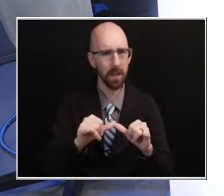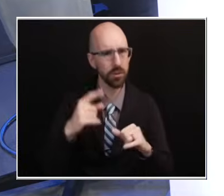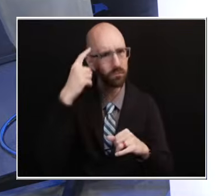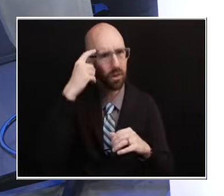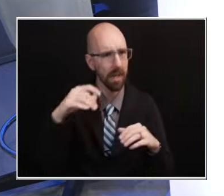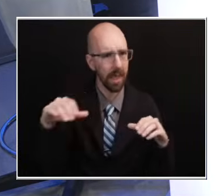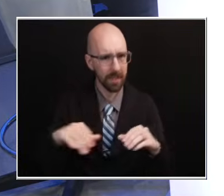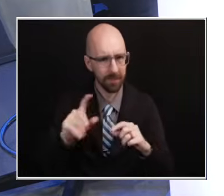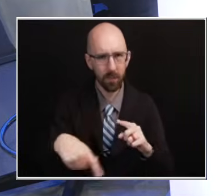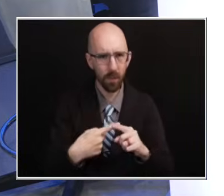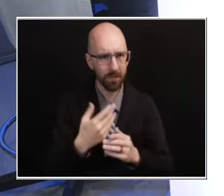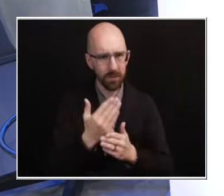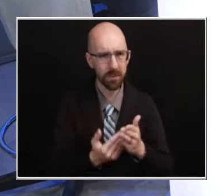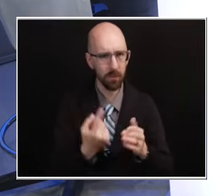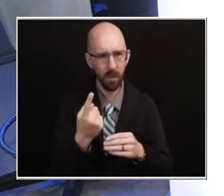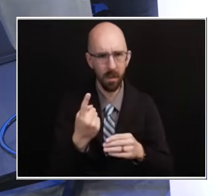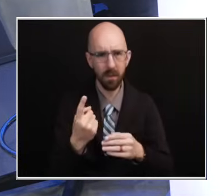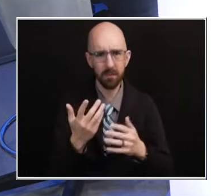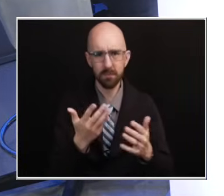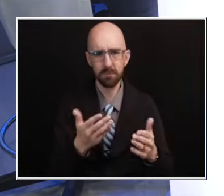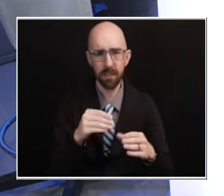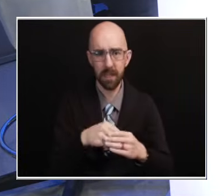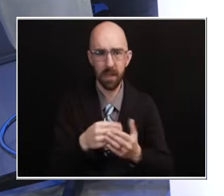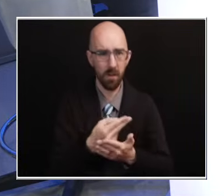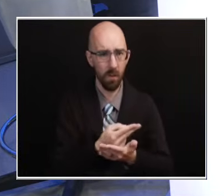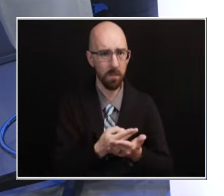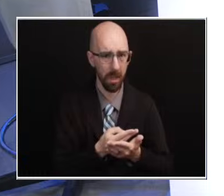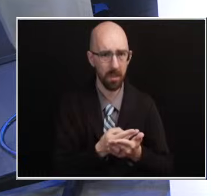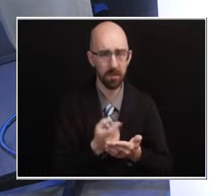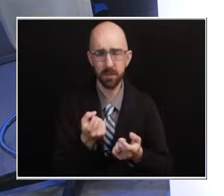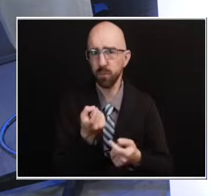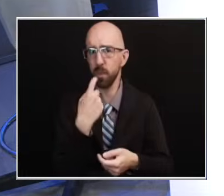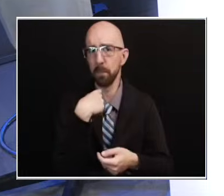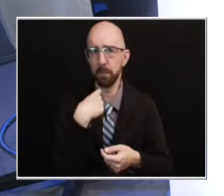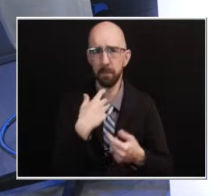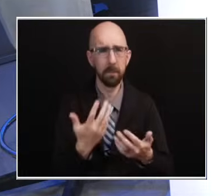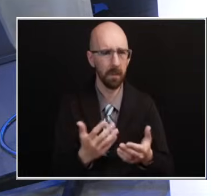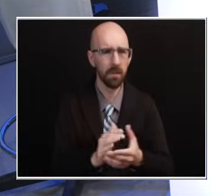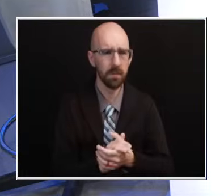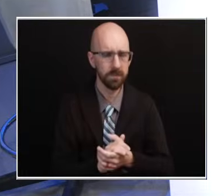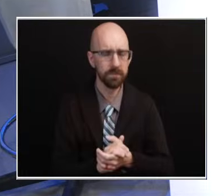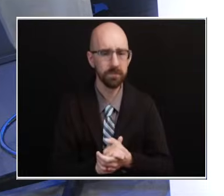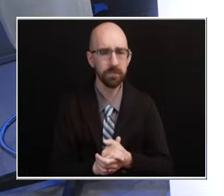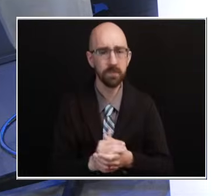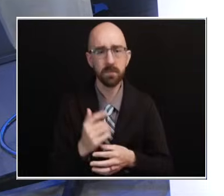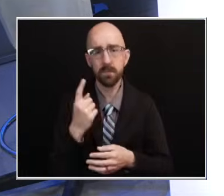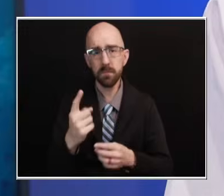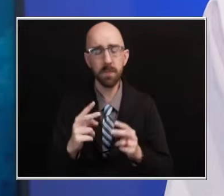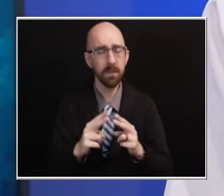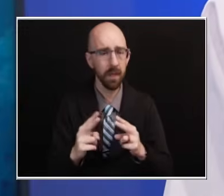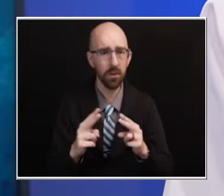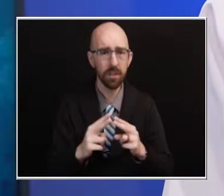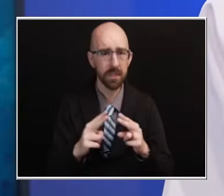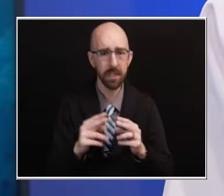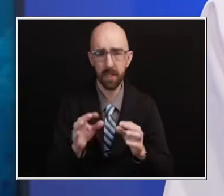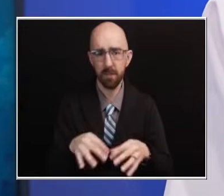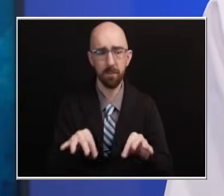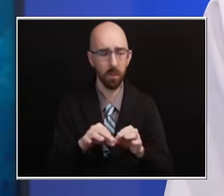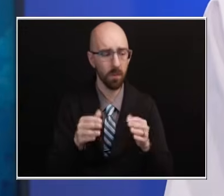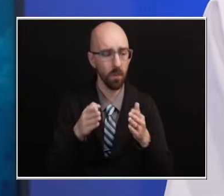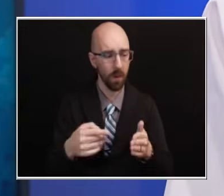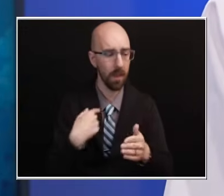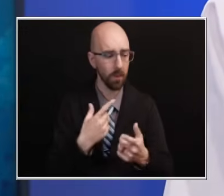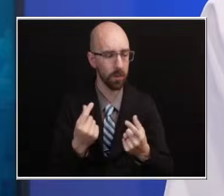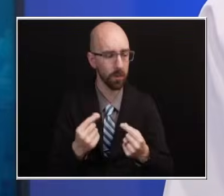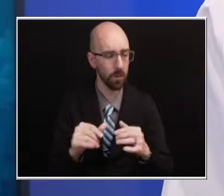someone is in a coma, intubated like this? The one very important way we do that